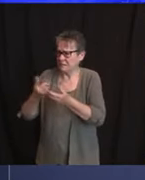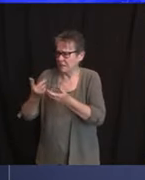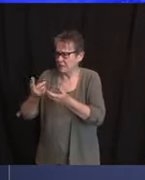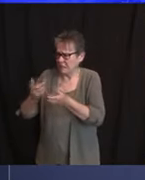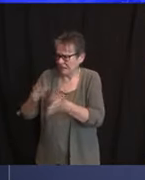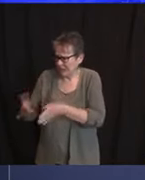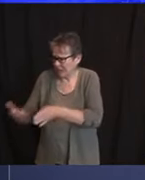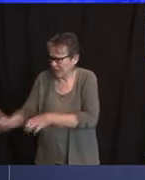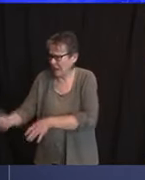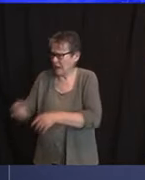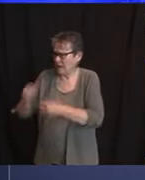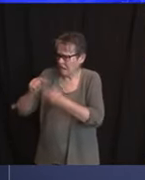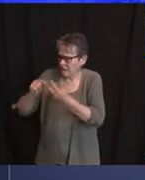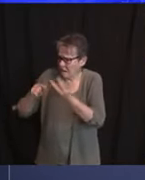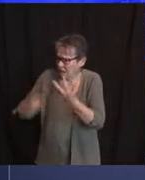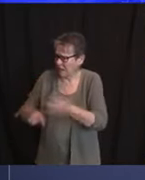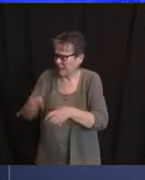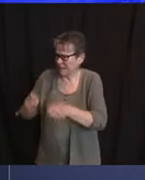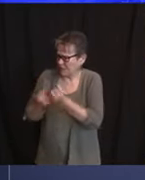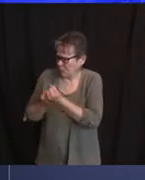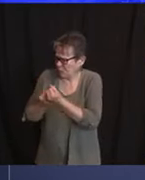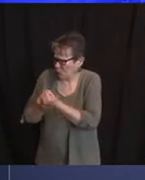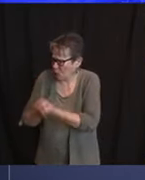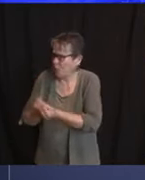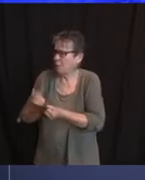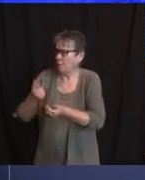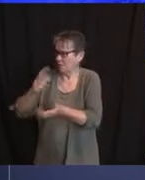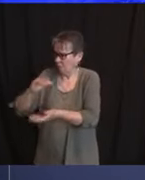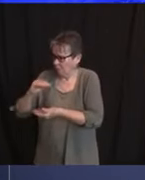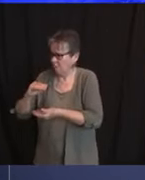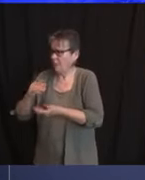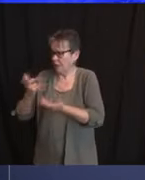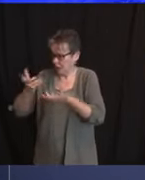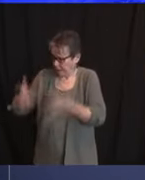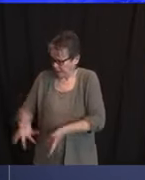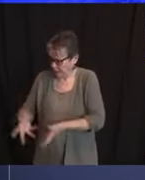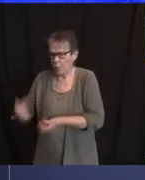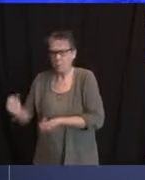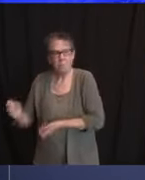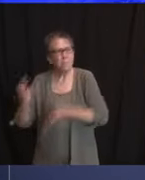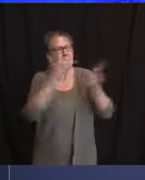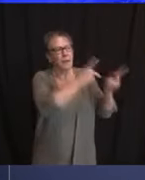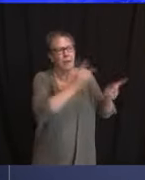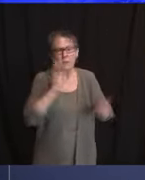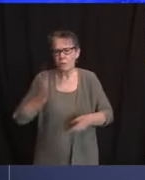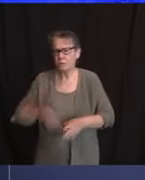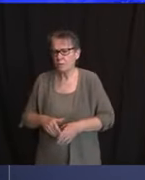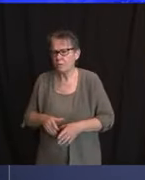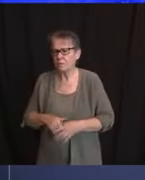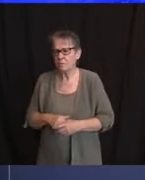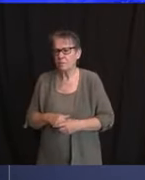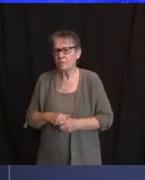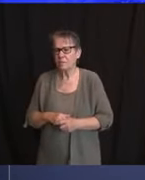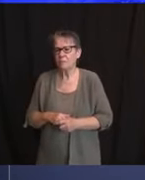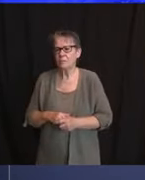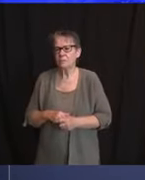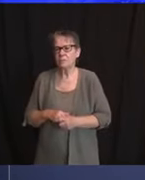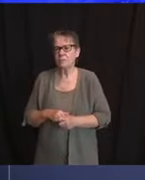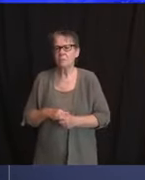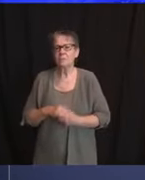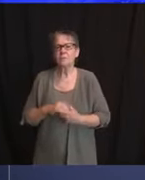think, incredibly important. And the last point I'll make, I think we're going to see a lot of momentum come out of the House of Representatives, where Speaker Pelosi is